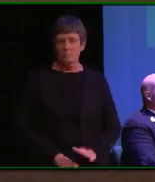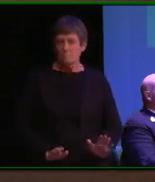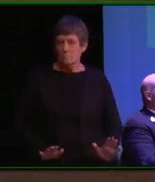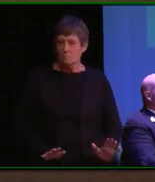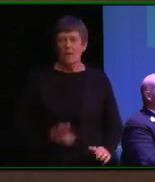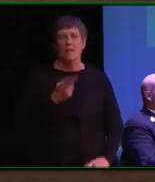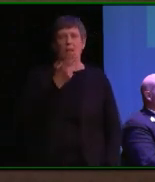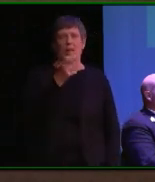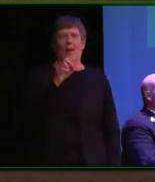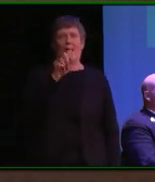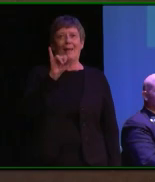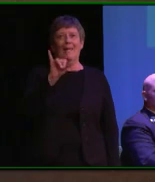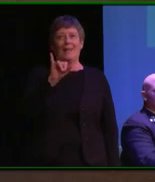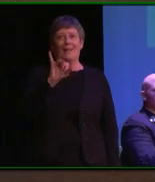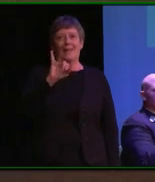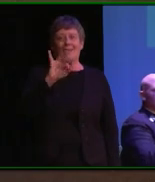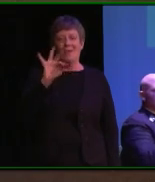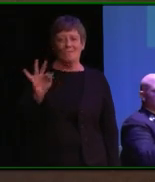Heidi Freitas.